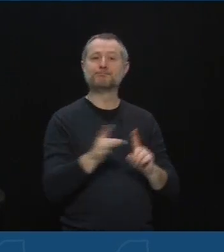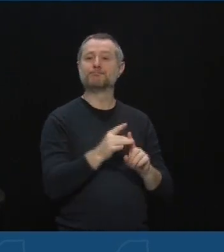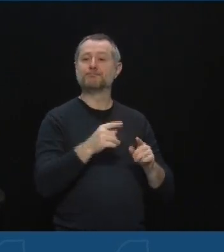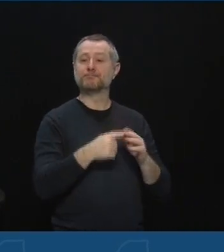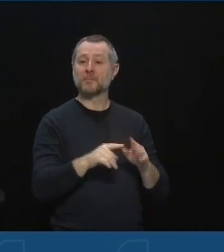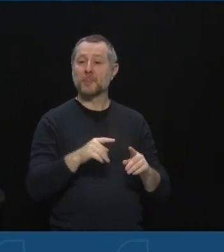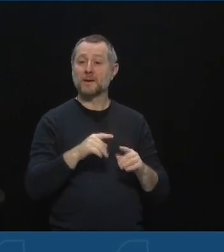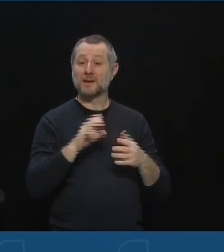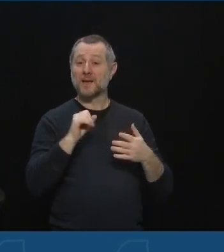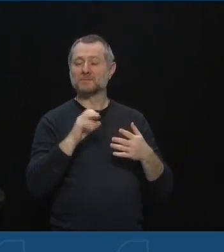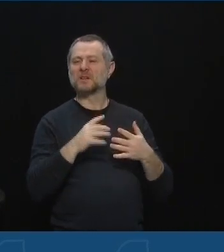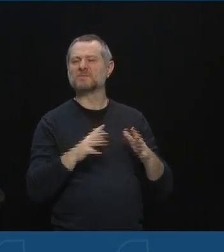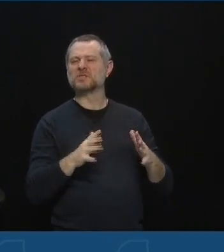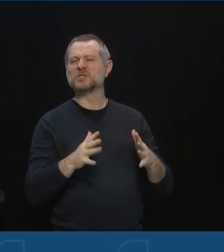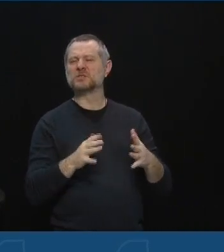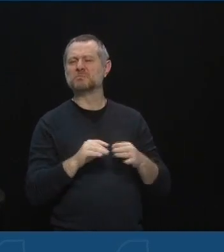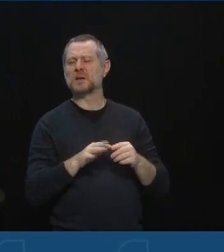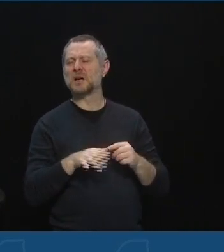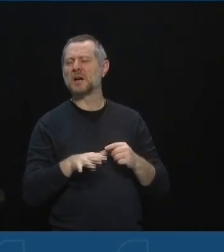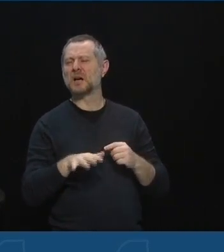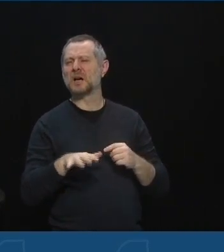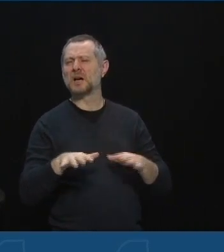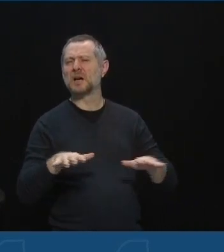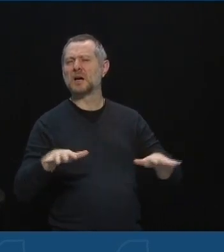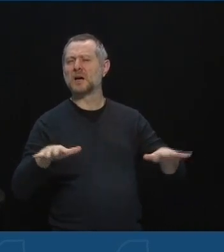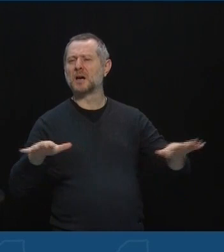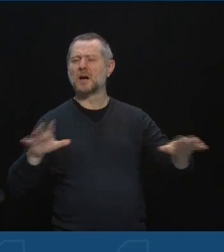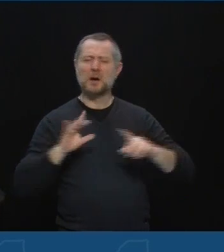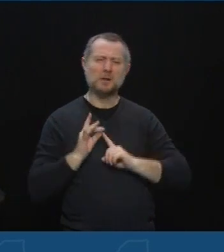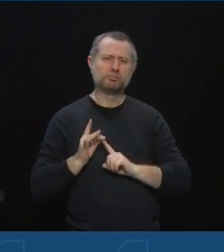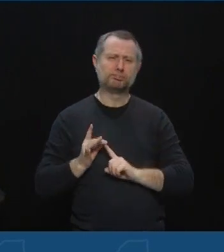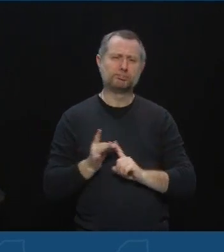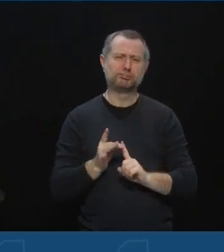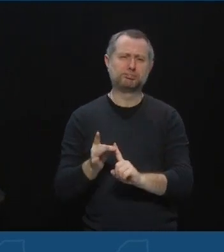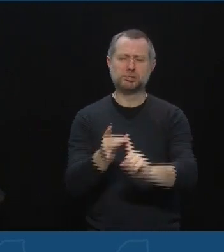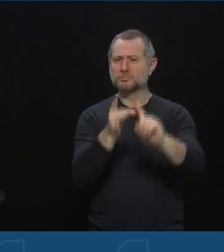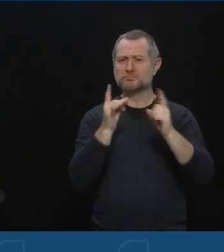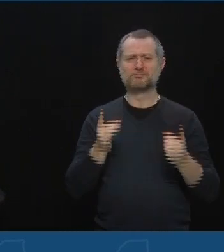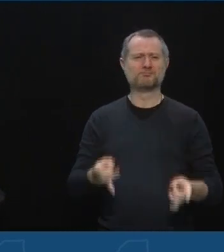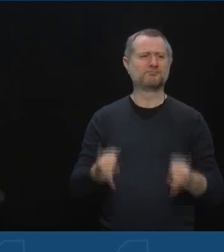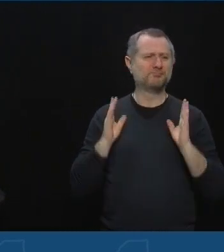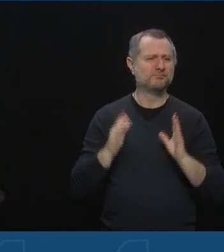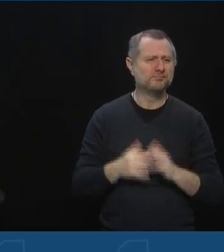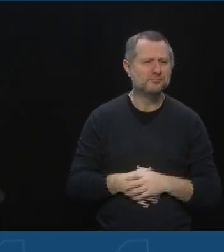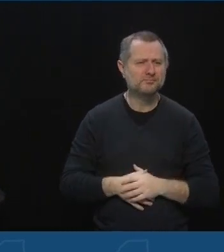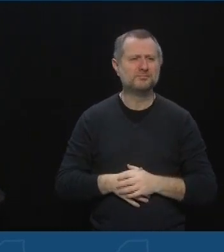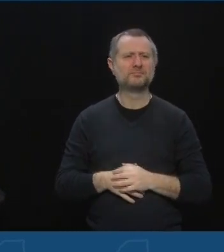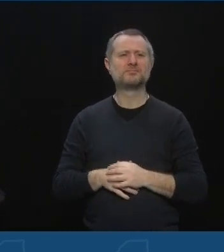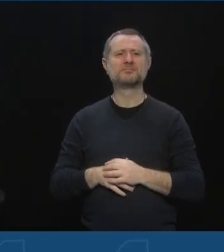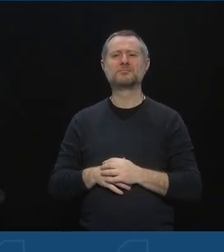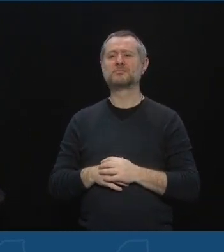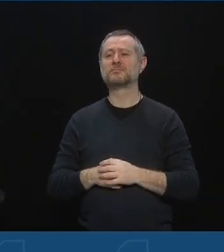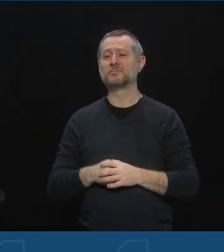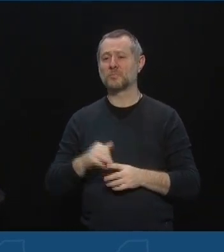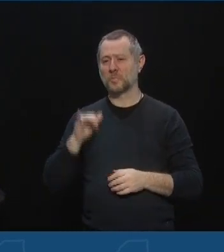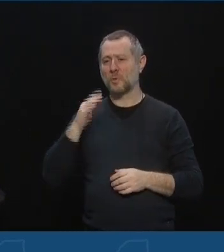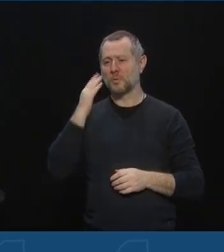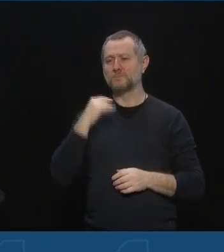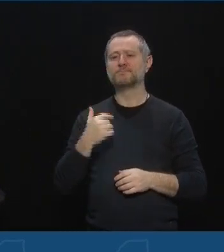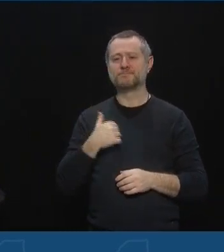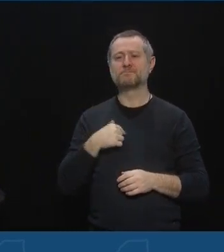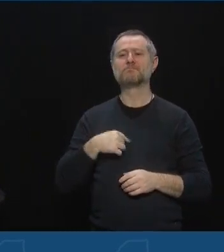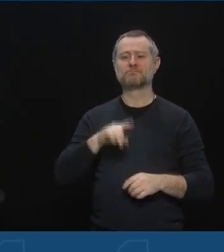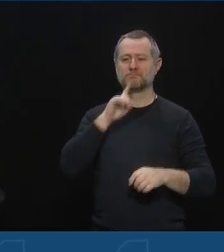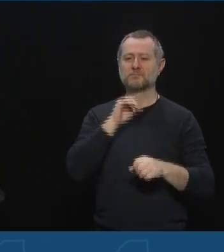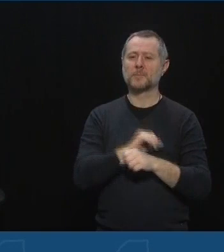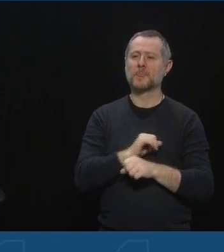we were on fire. It spread so quickly. That's why we were so so intent upon pushing